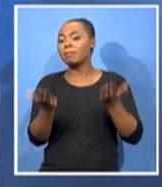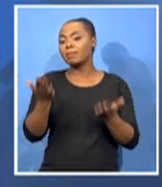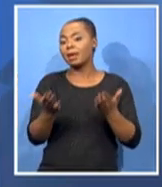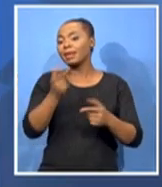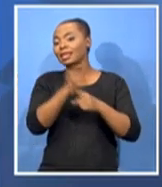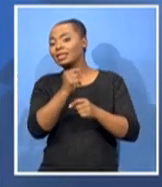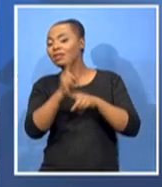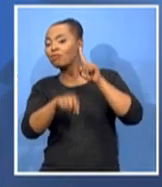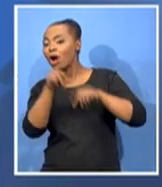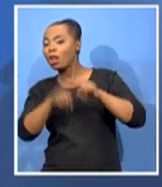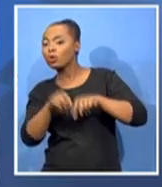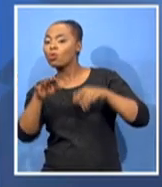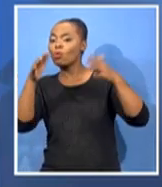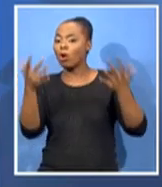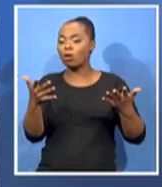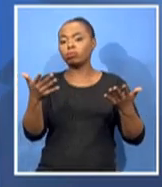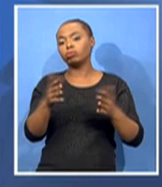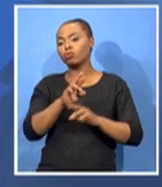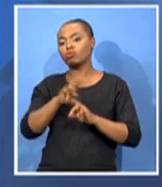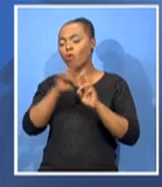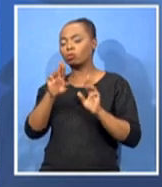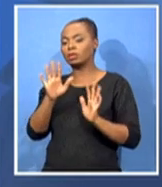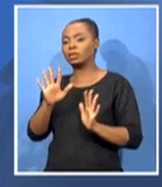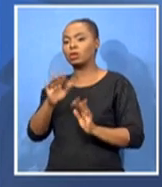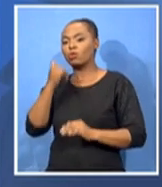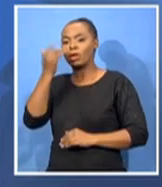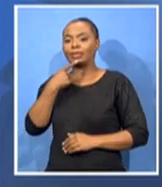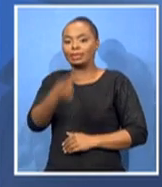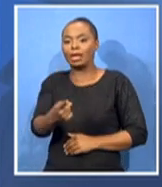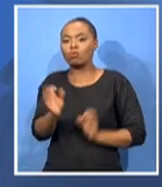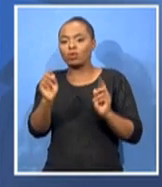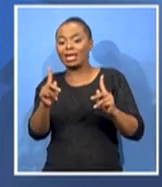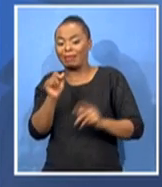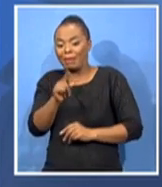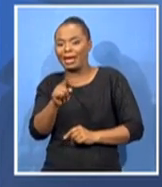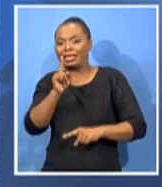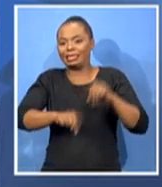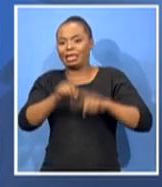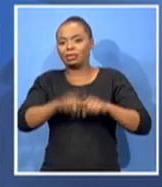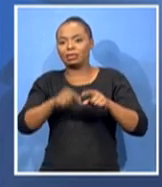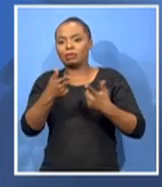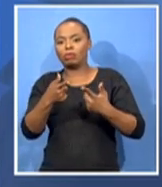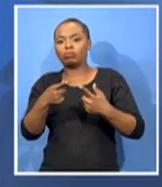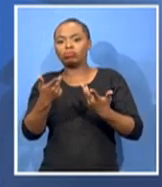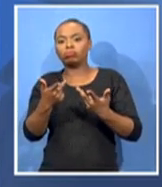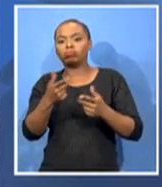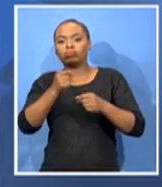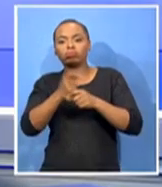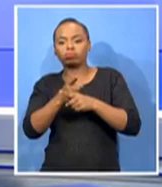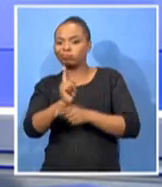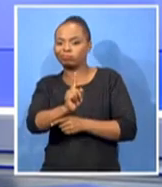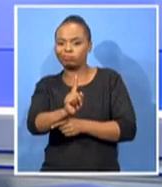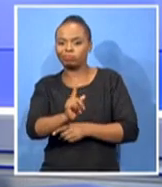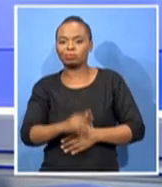say that this is one of the things that we have not ruled out as a possibility. Okay, thank you so much for